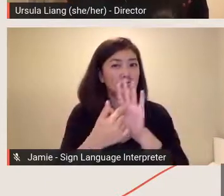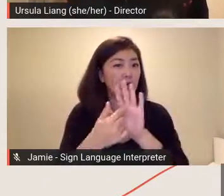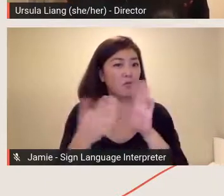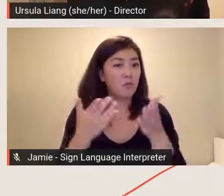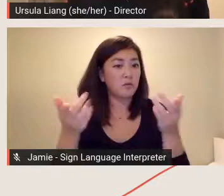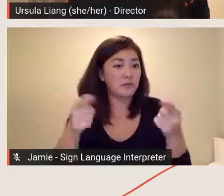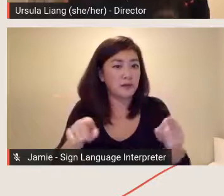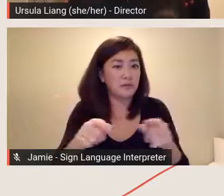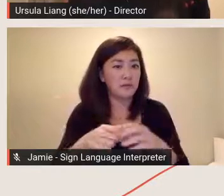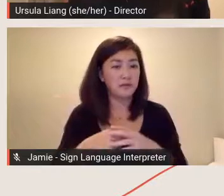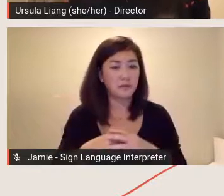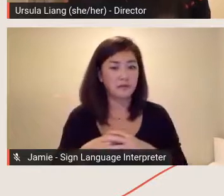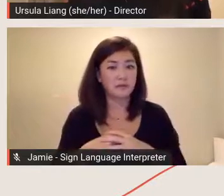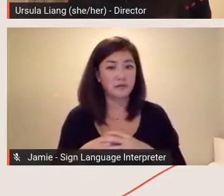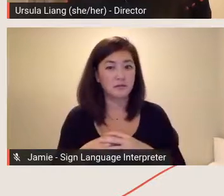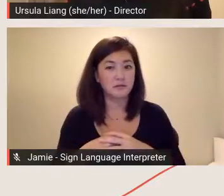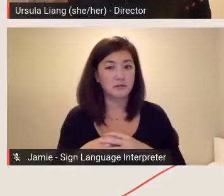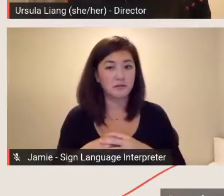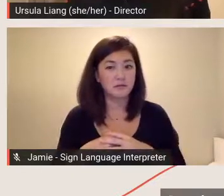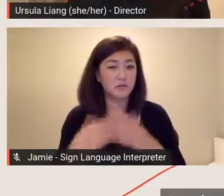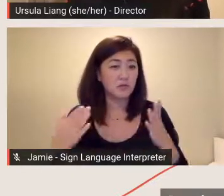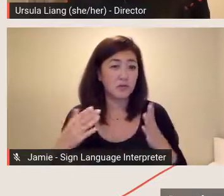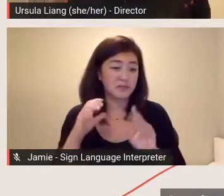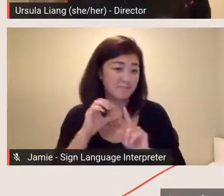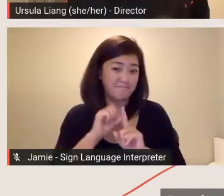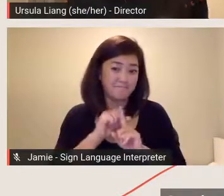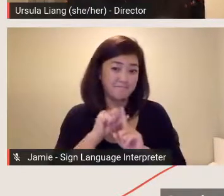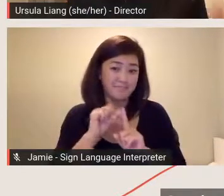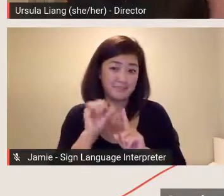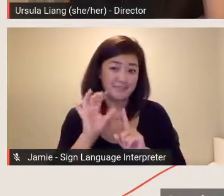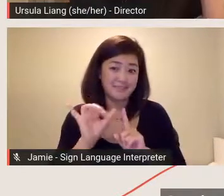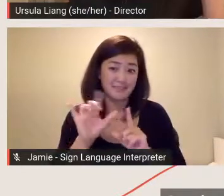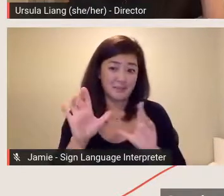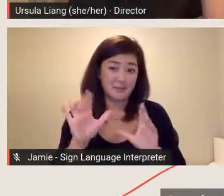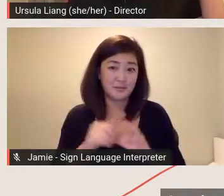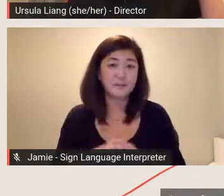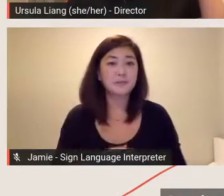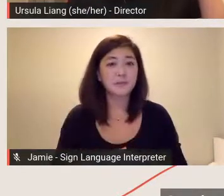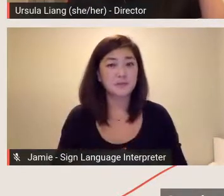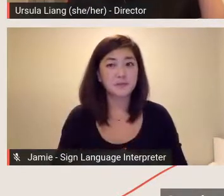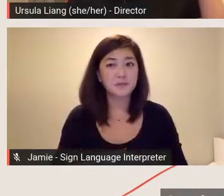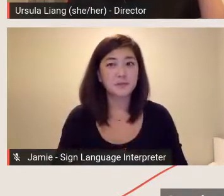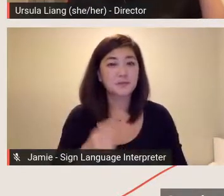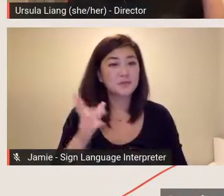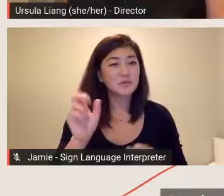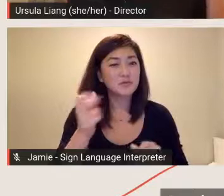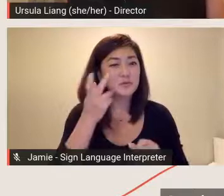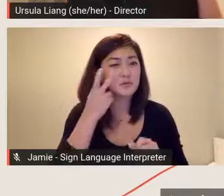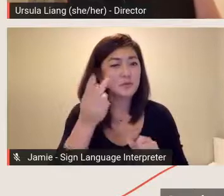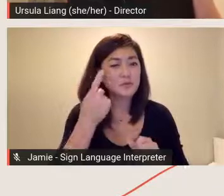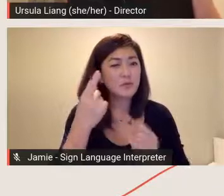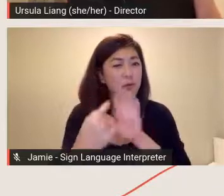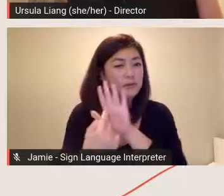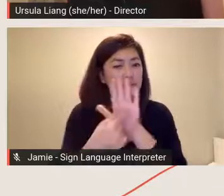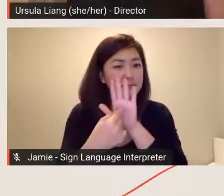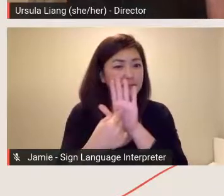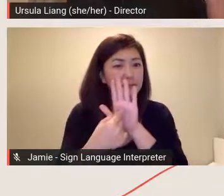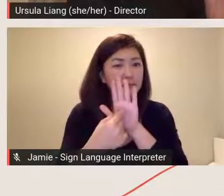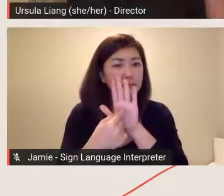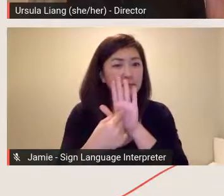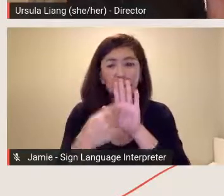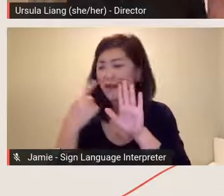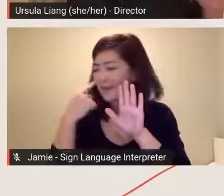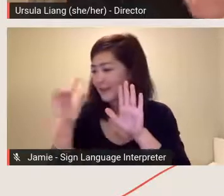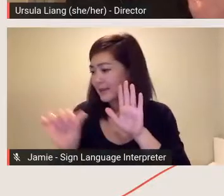did not, you know, what we captured is what we captured. And you know, you can see like a scene also where, you know, I mean, I think the